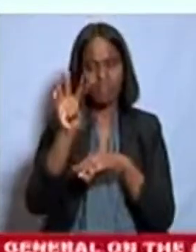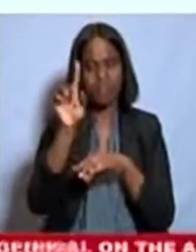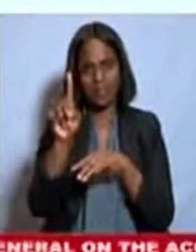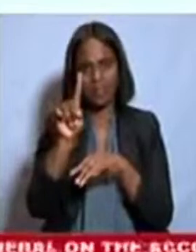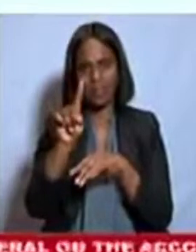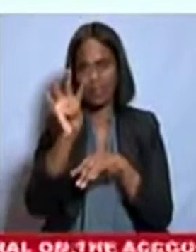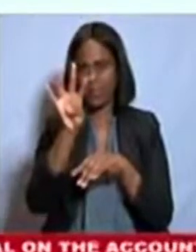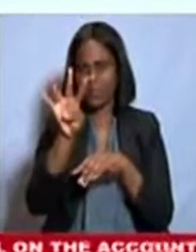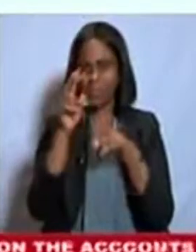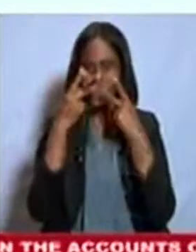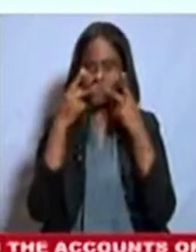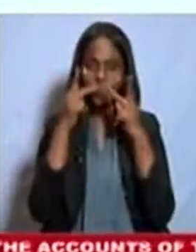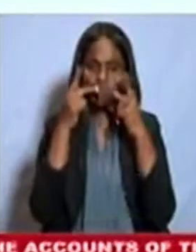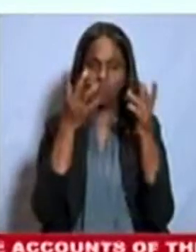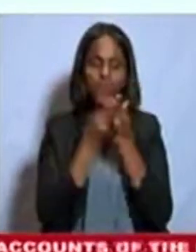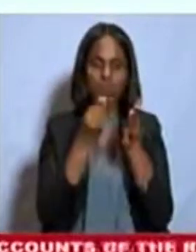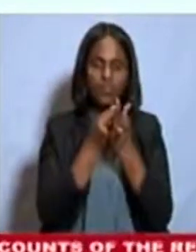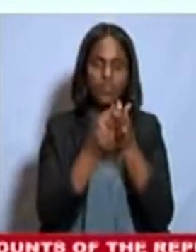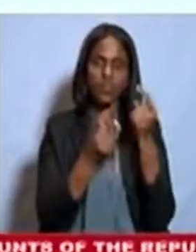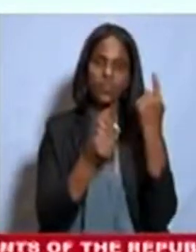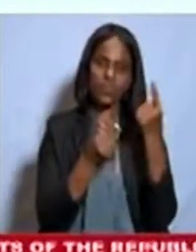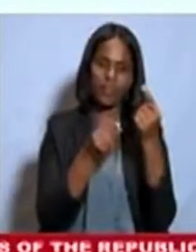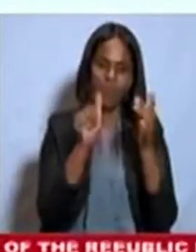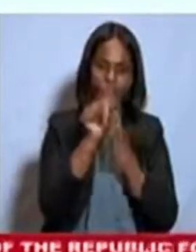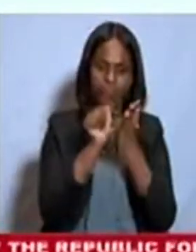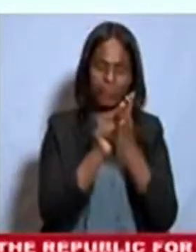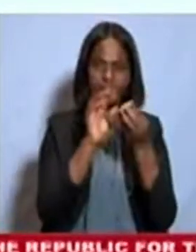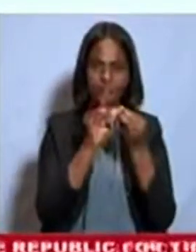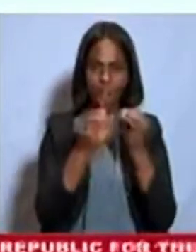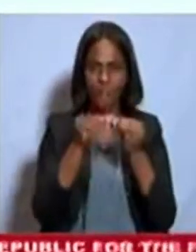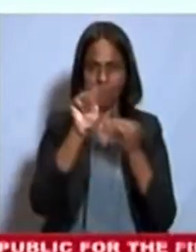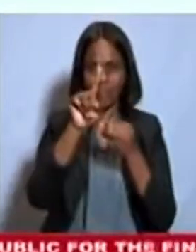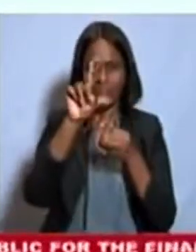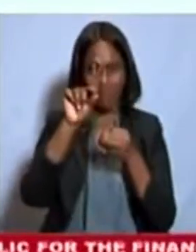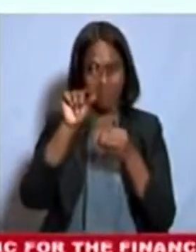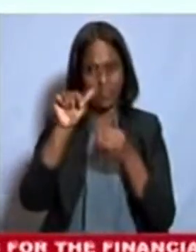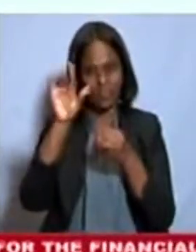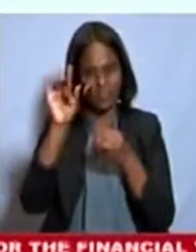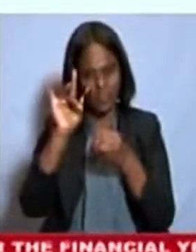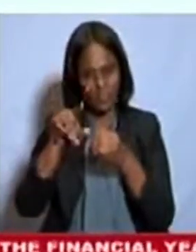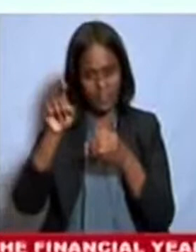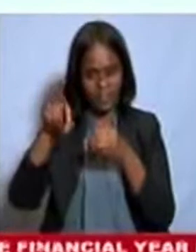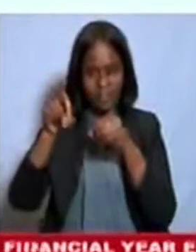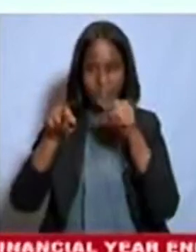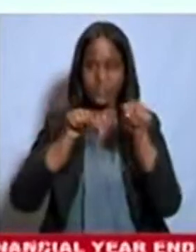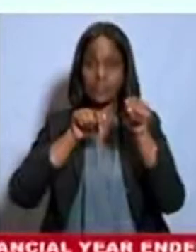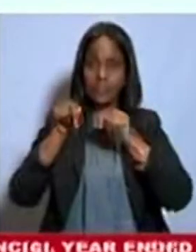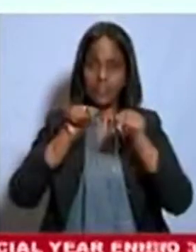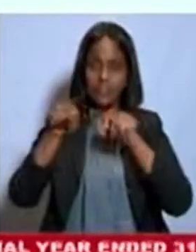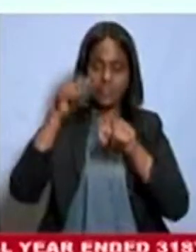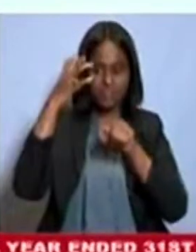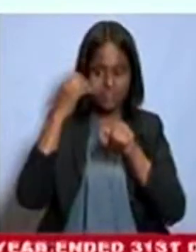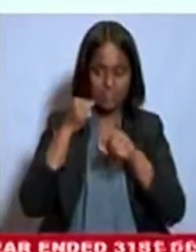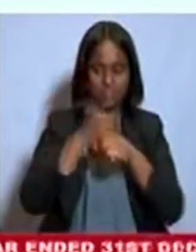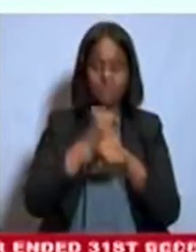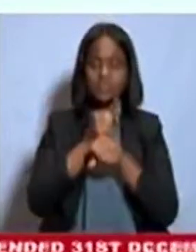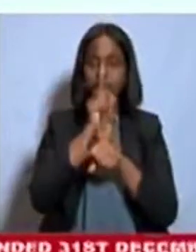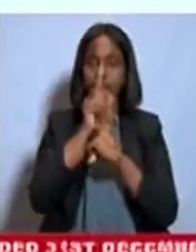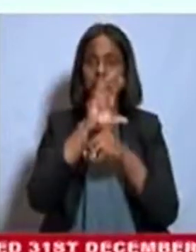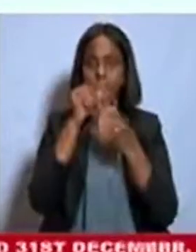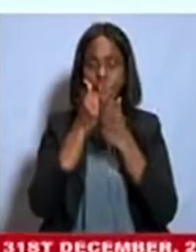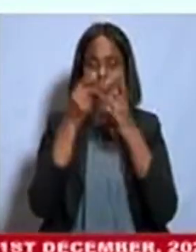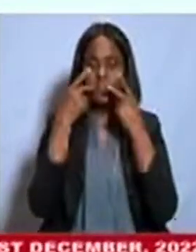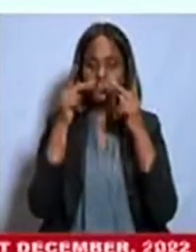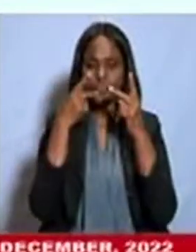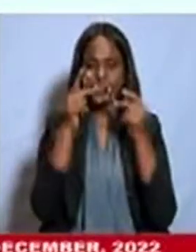Public Finance Management Act number 1 of 2018 requires controlling officers to ensure that all public